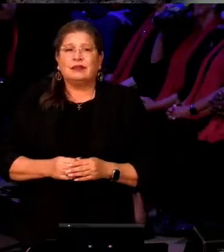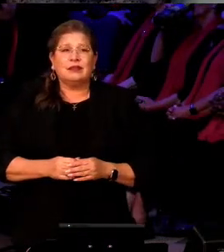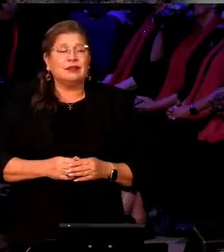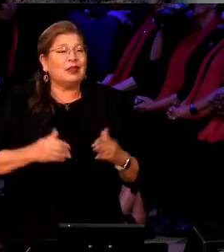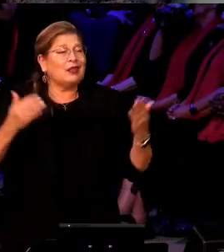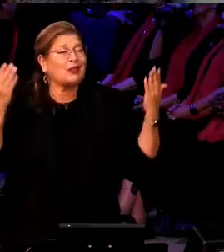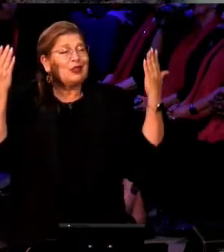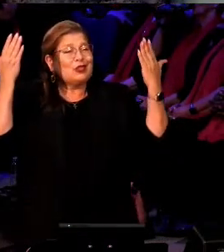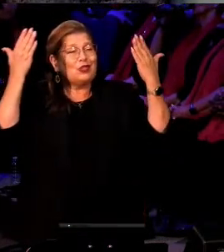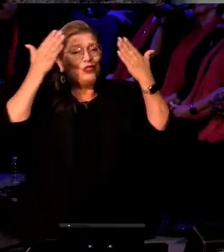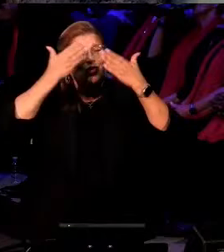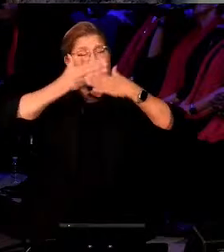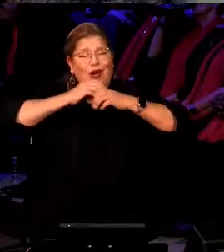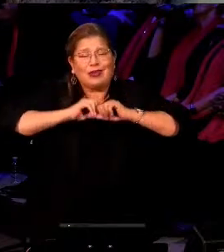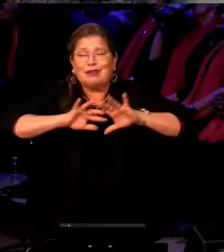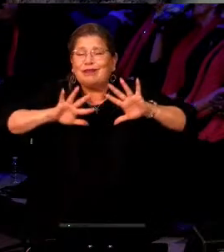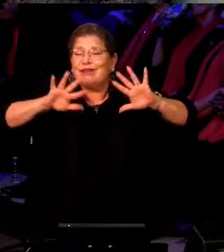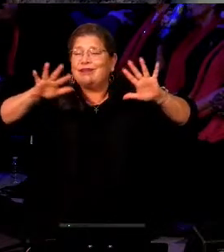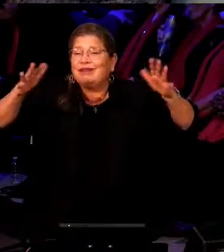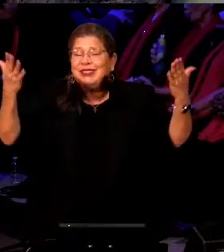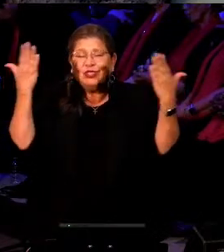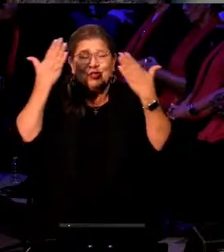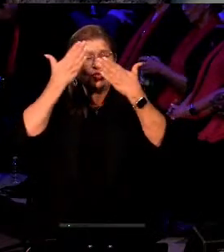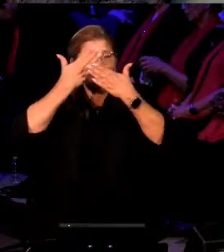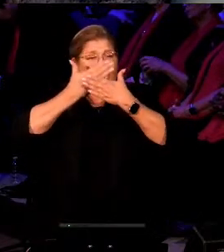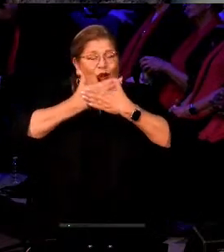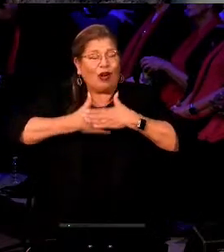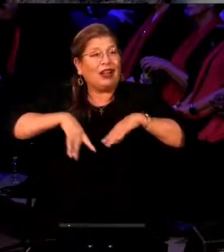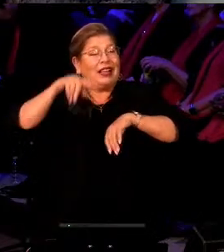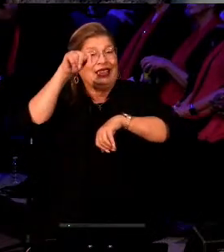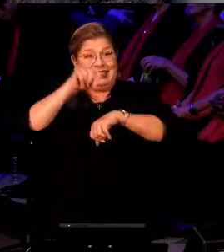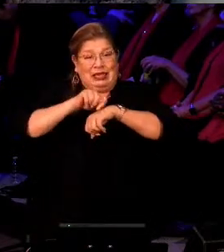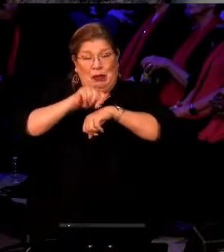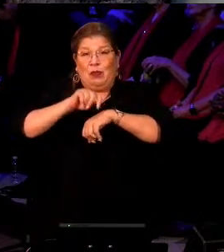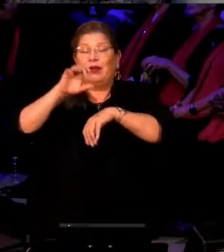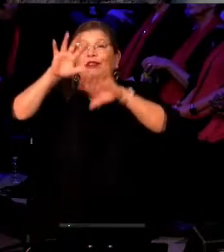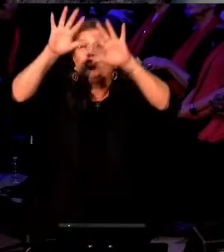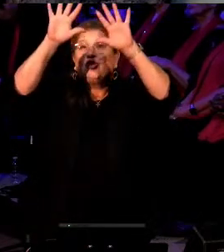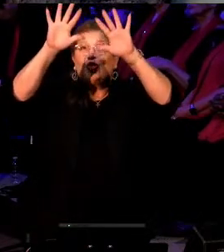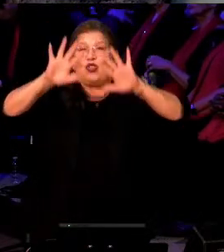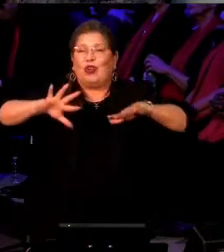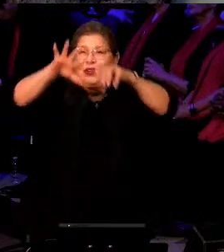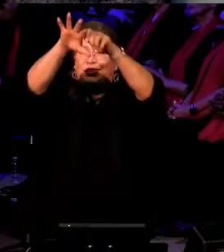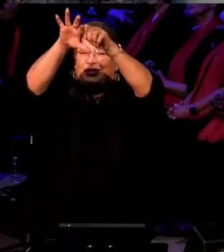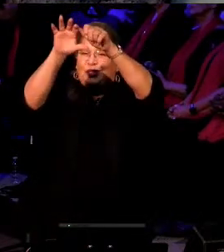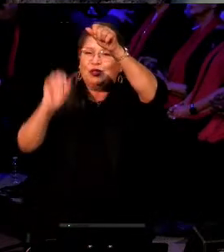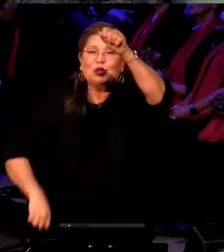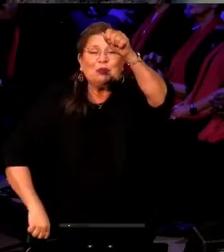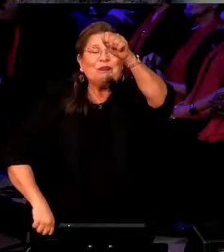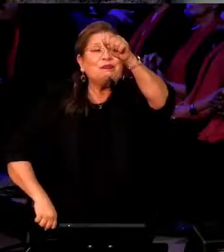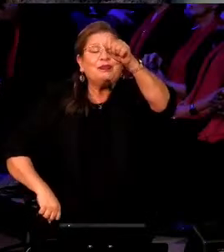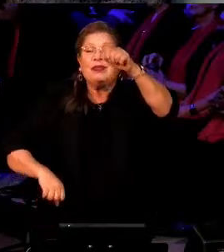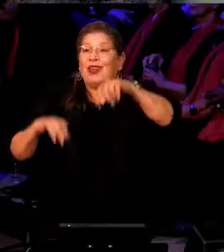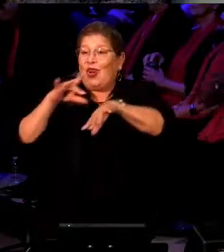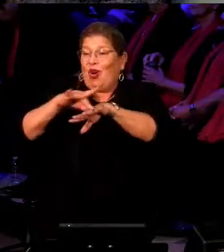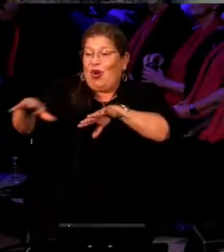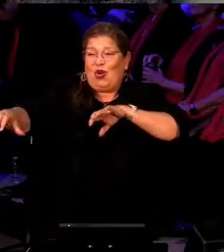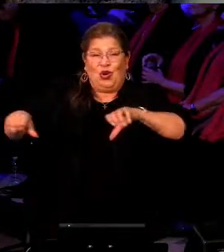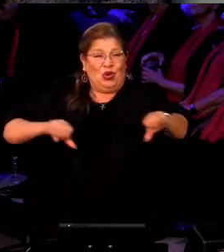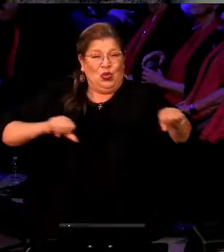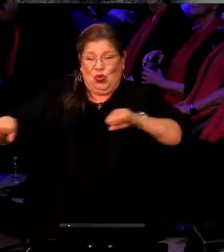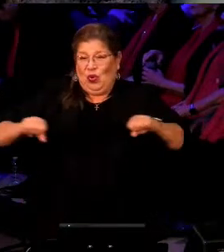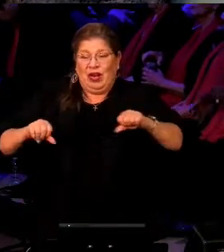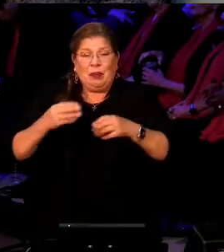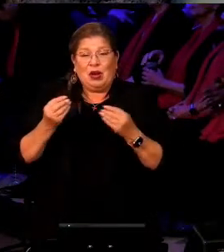Darkness covers the land. The temple curtain is torn in two. An earthquake shakes